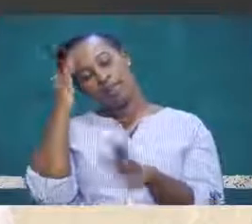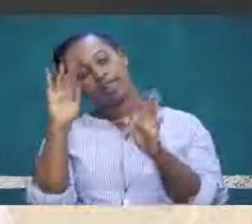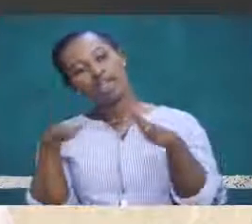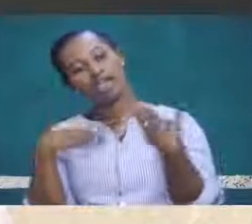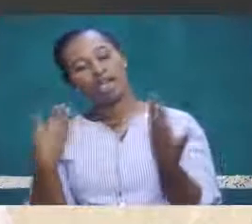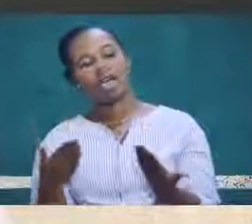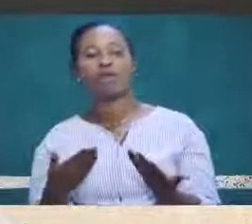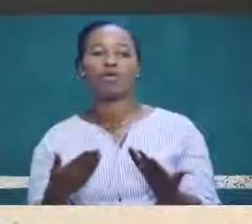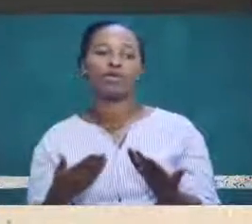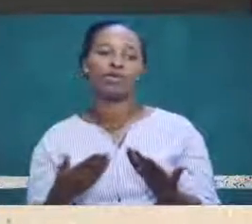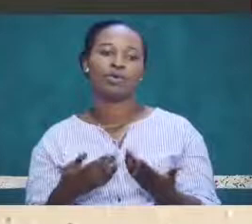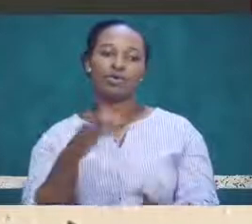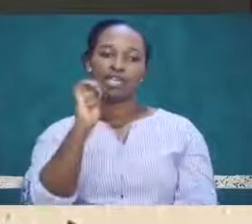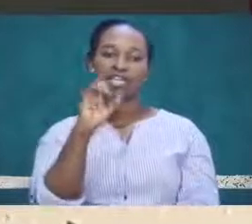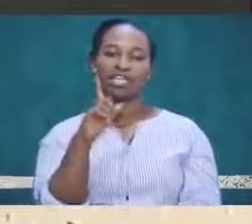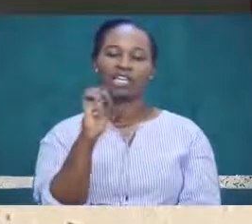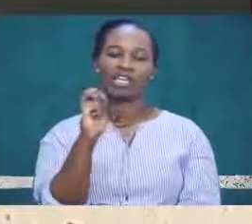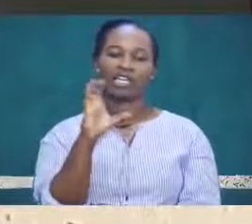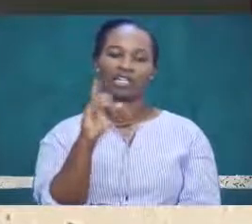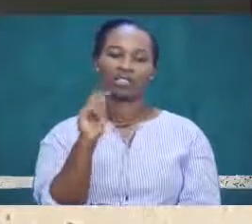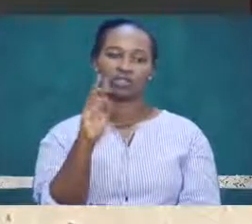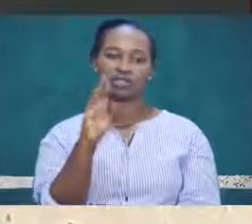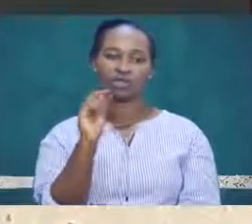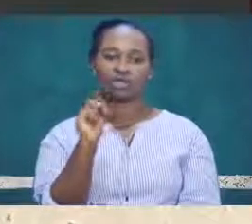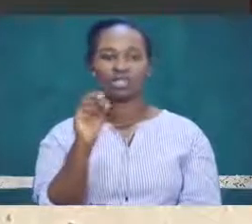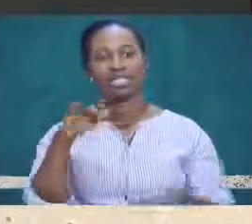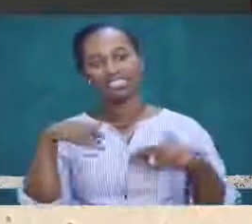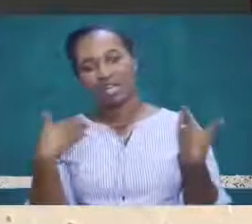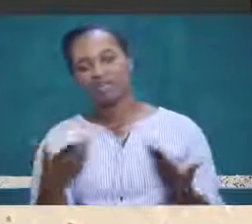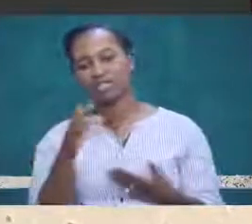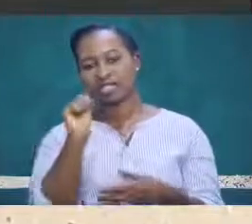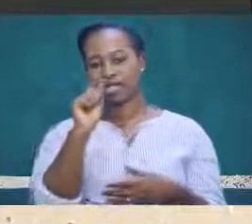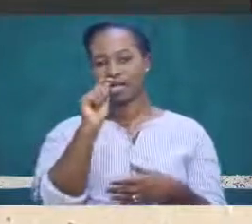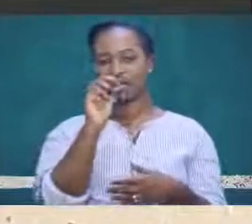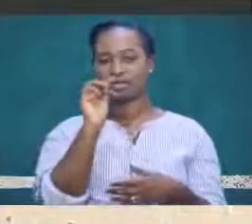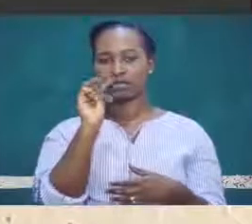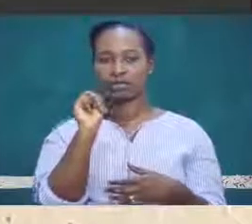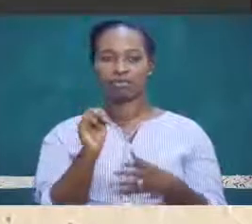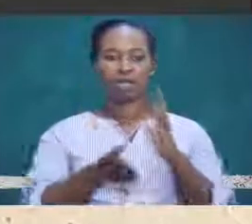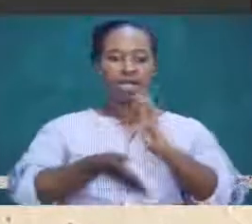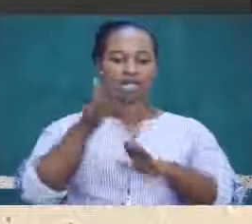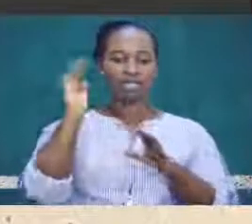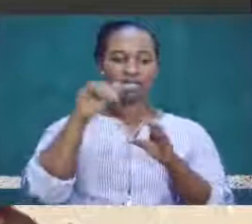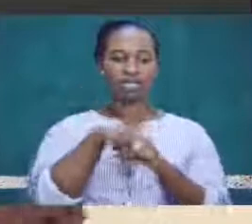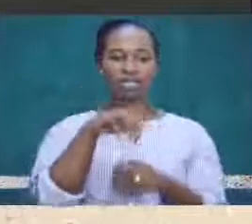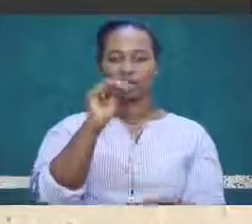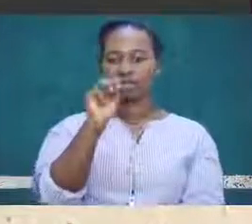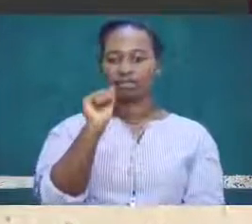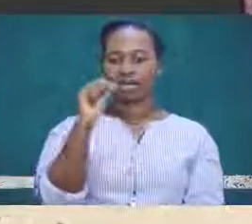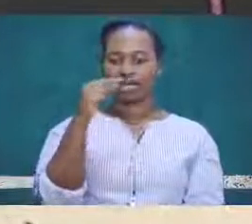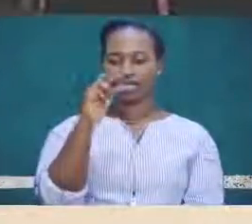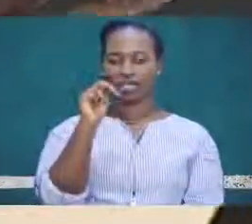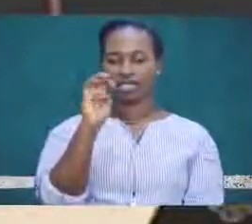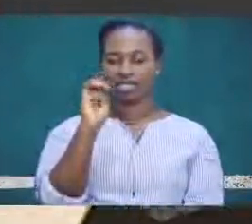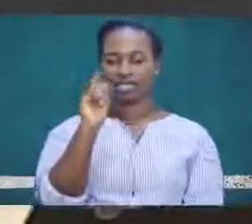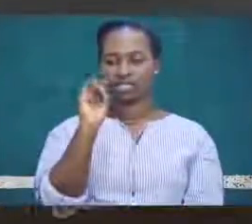the electron or the atom accelerates in a magnetic field. And if you